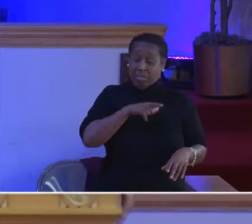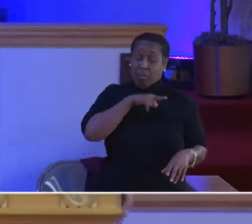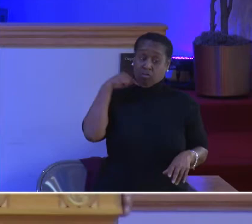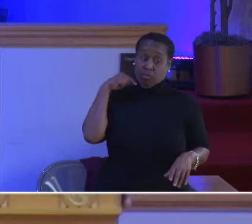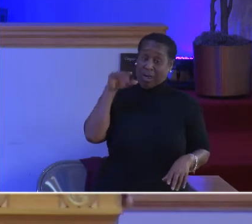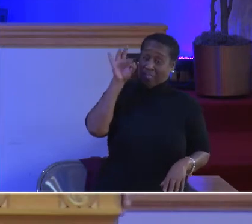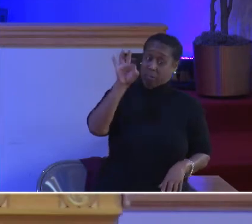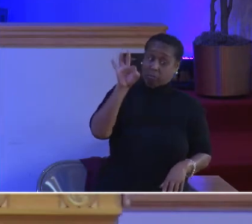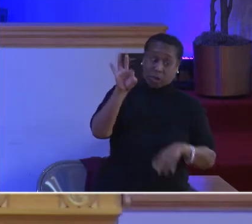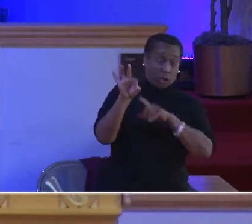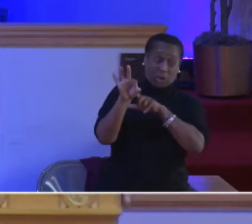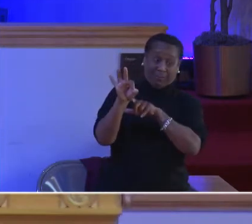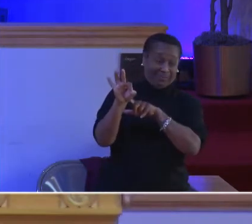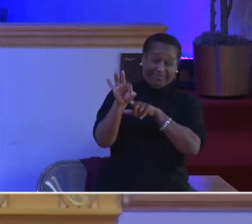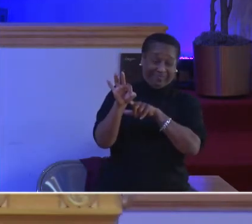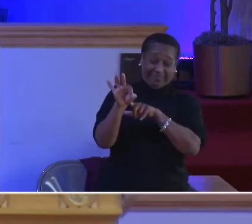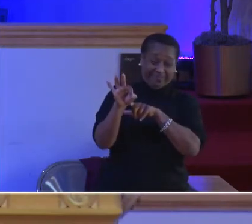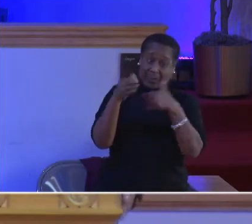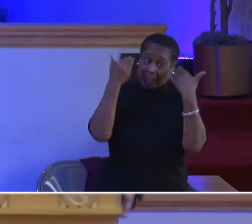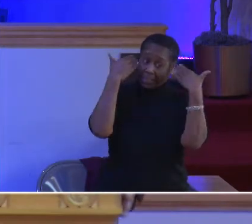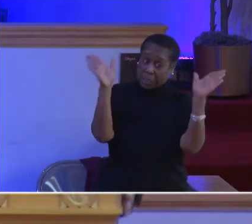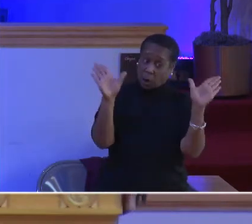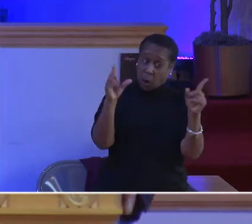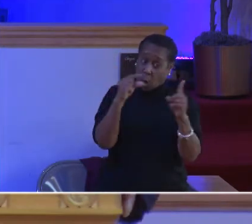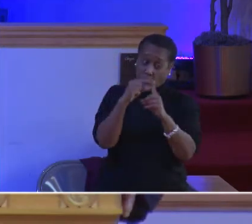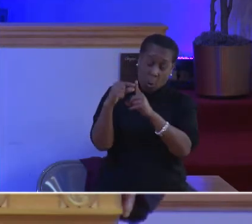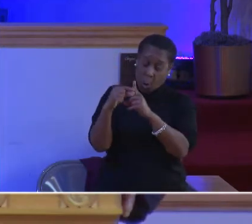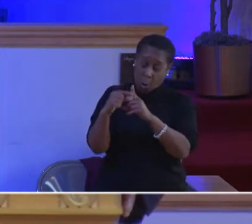preacher knows the word.